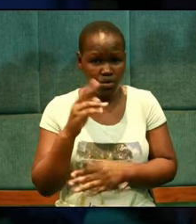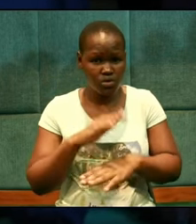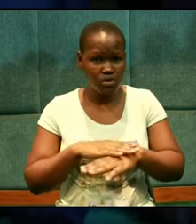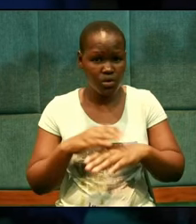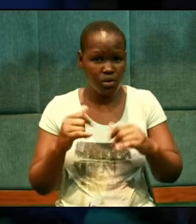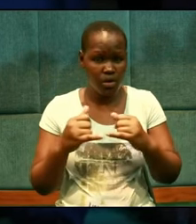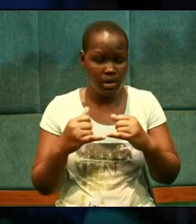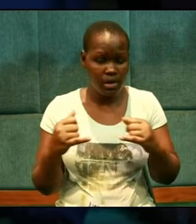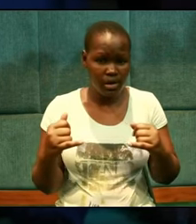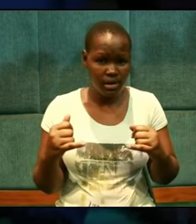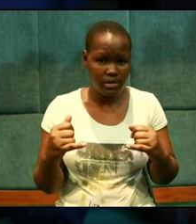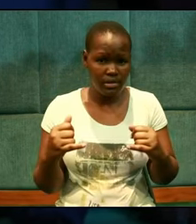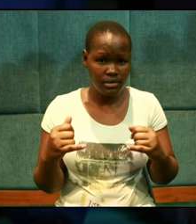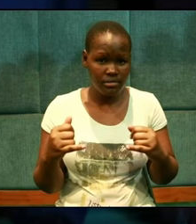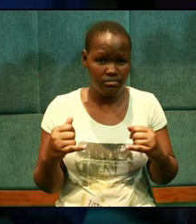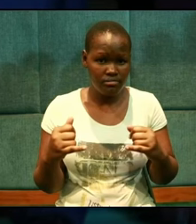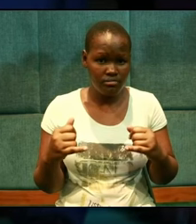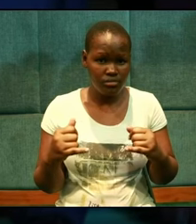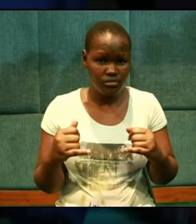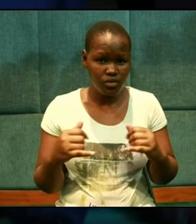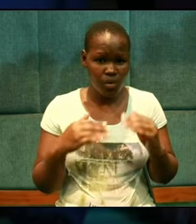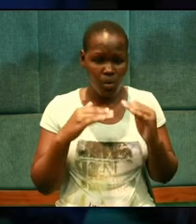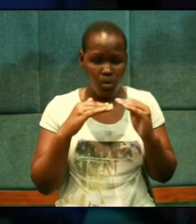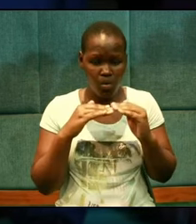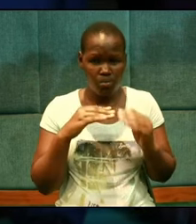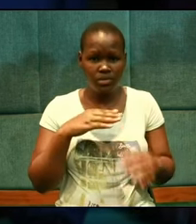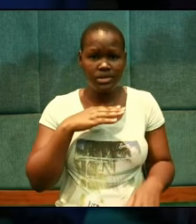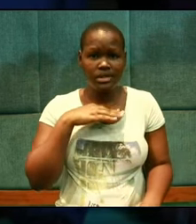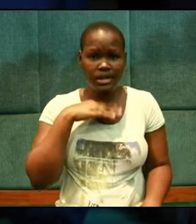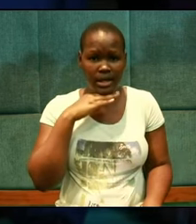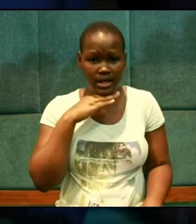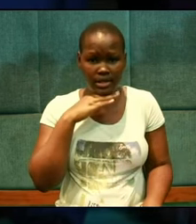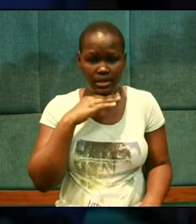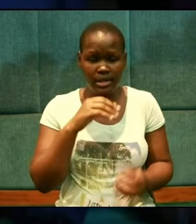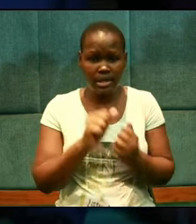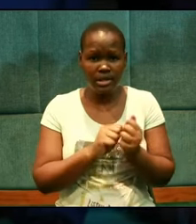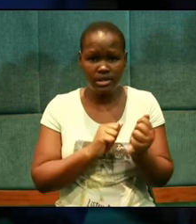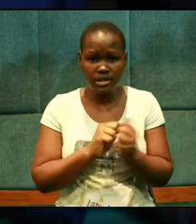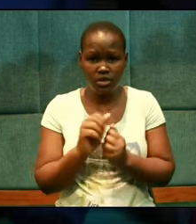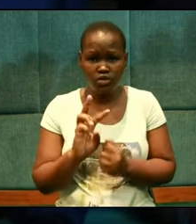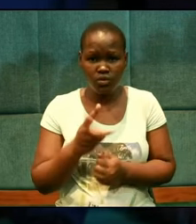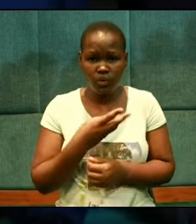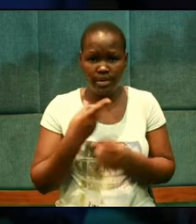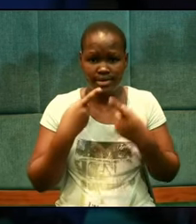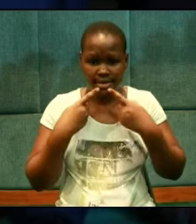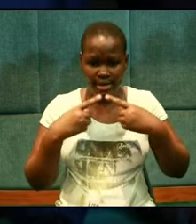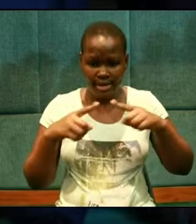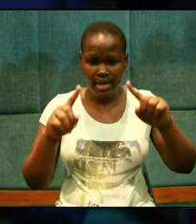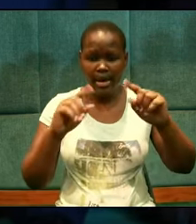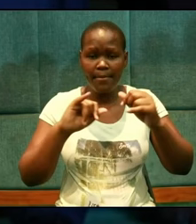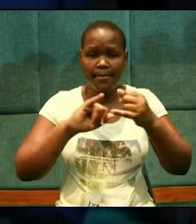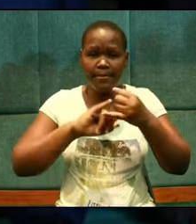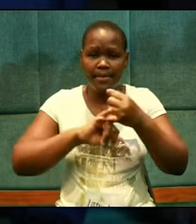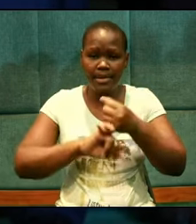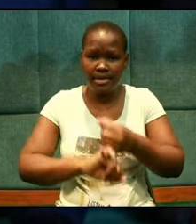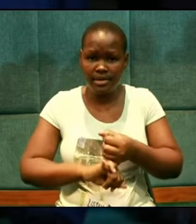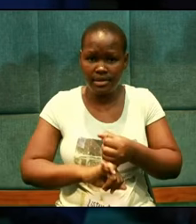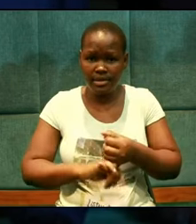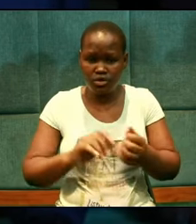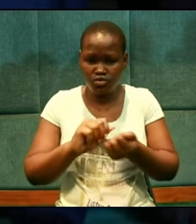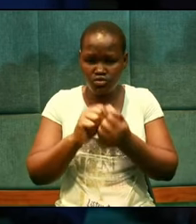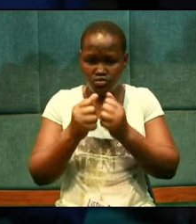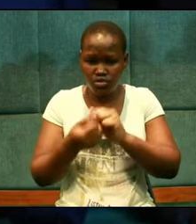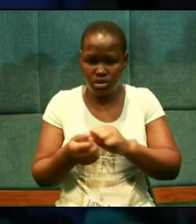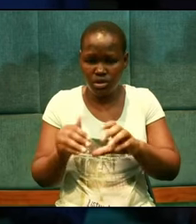the verge of death and destruction, we declare that this marriage shall be revived in